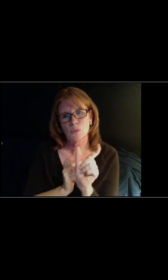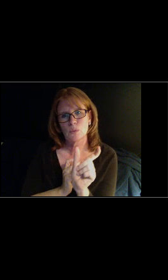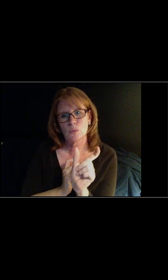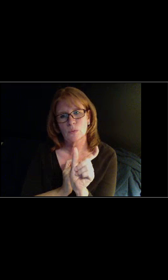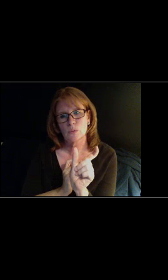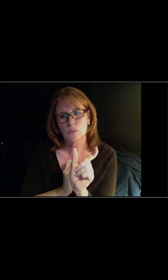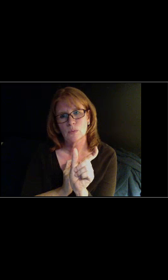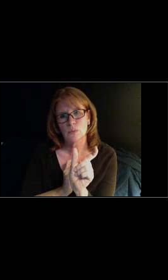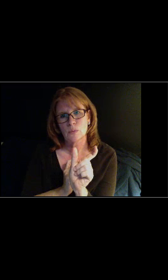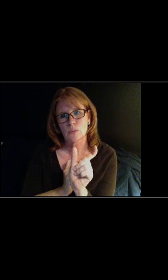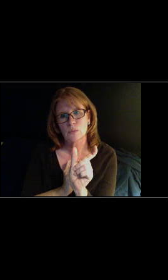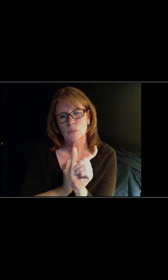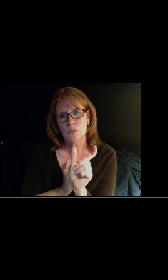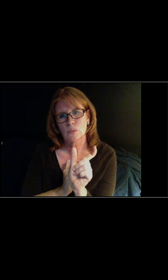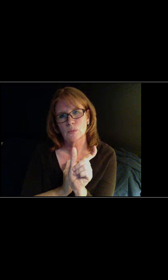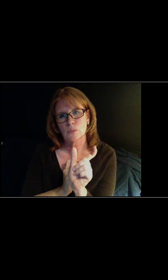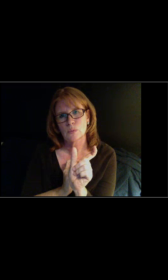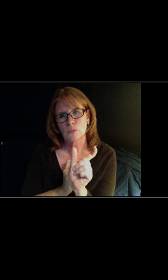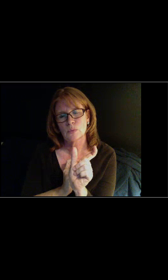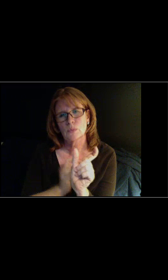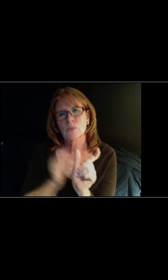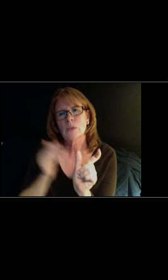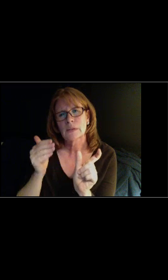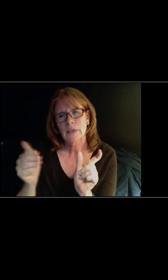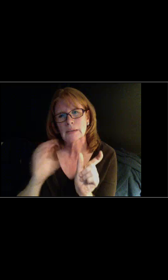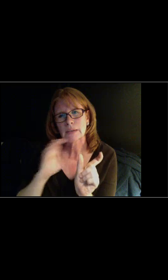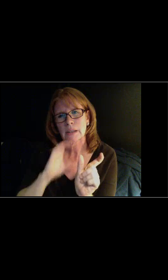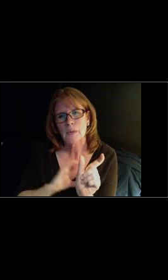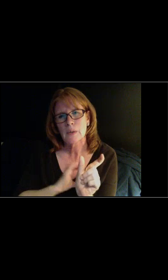But often I want to focus on how we use it.